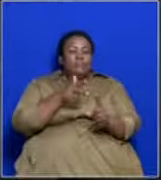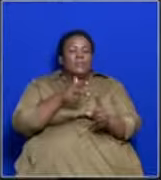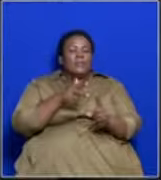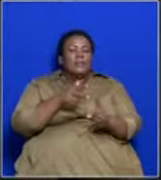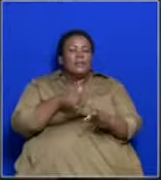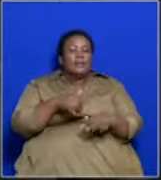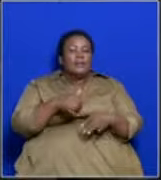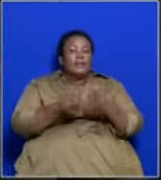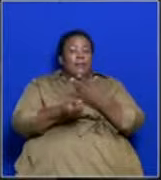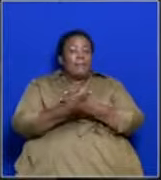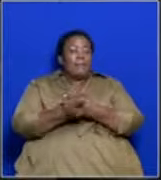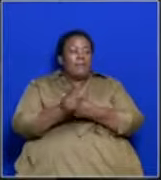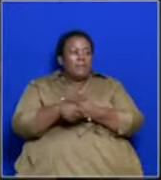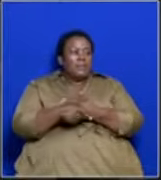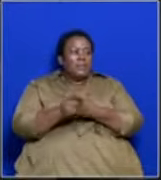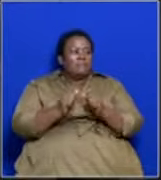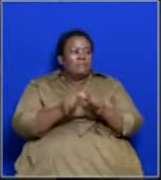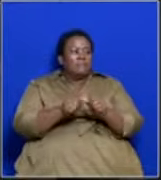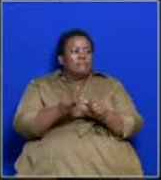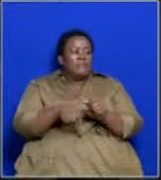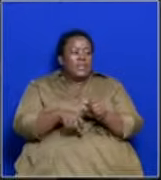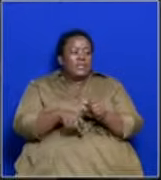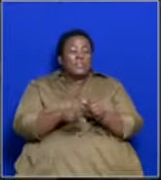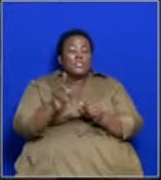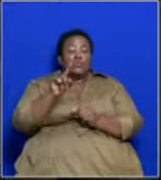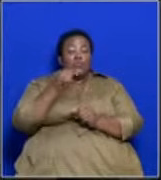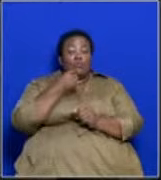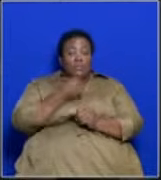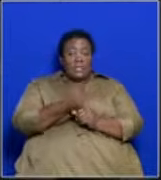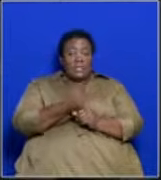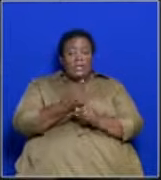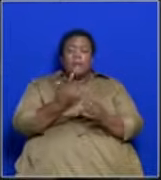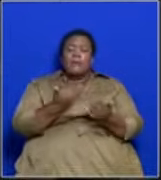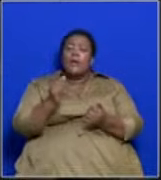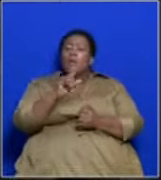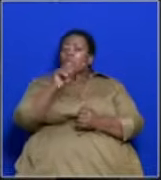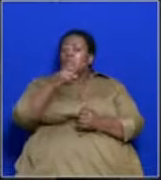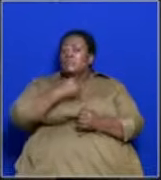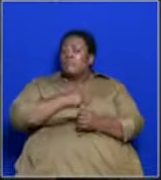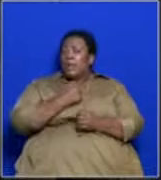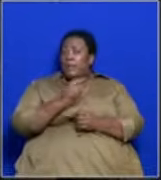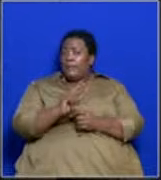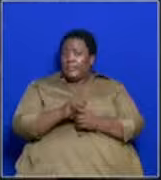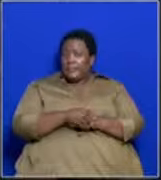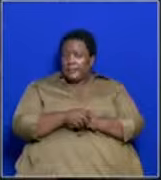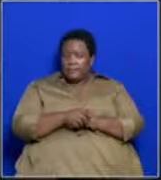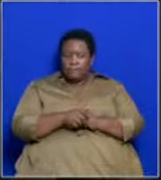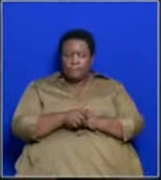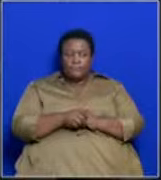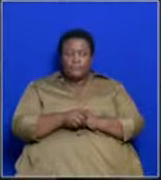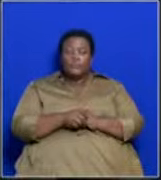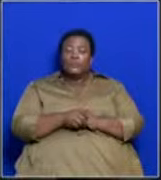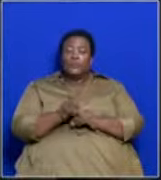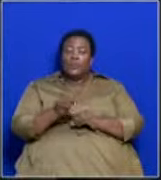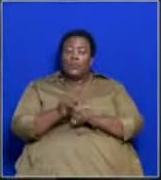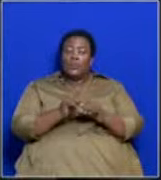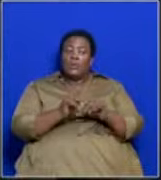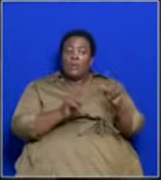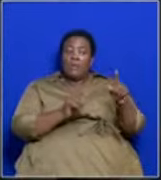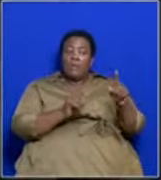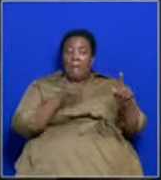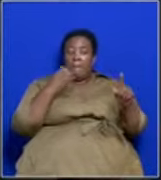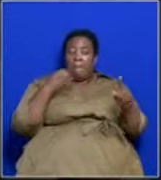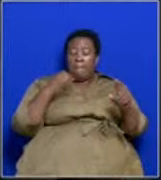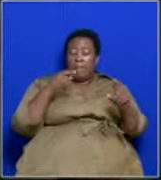Yes. My question is, the city can choose, the municipality Yes.